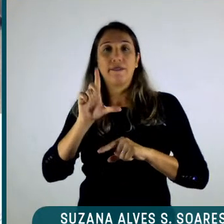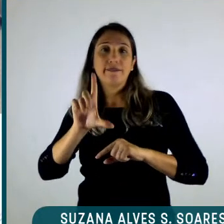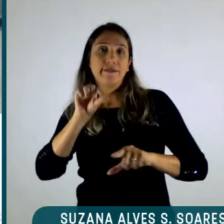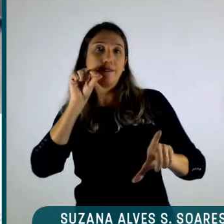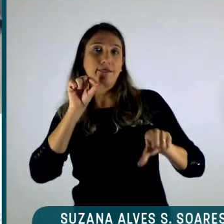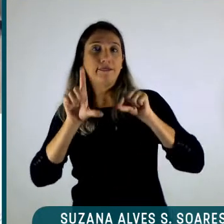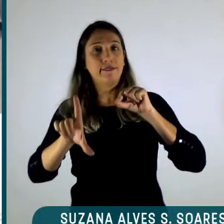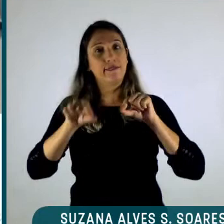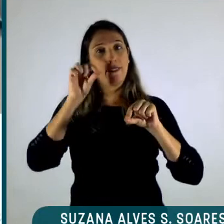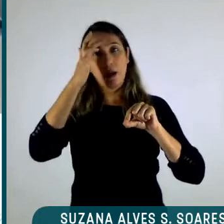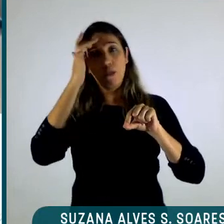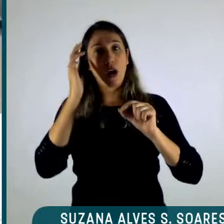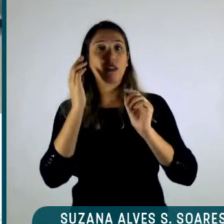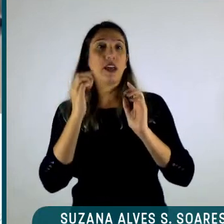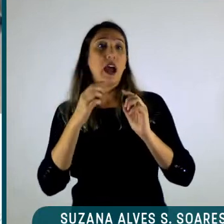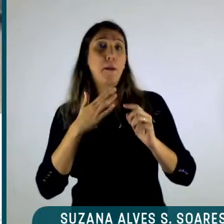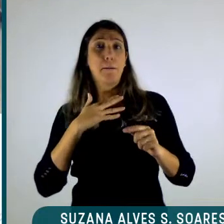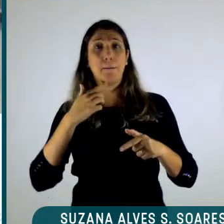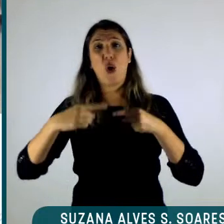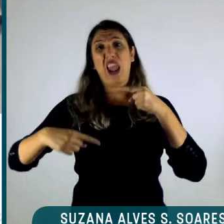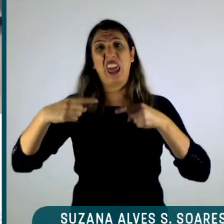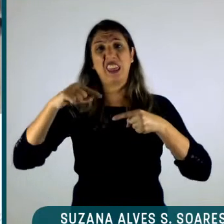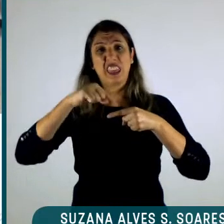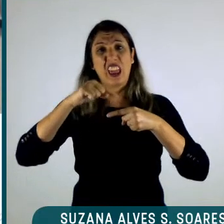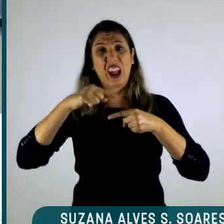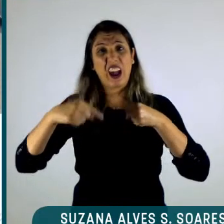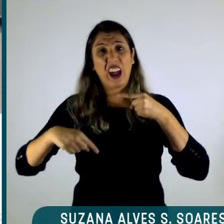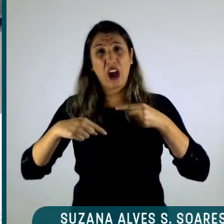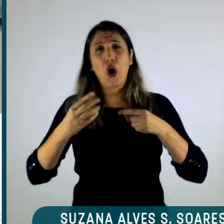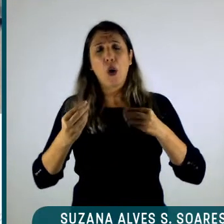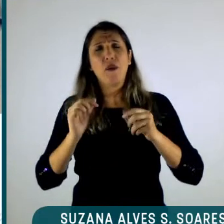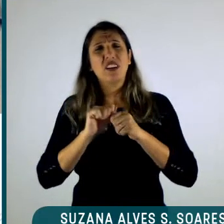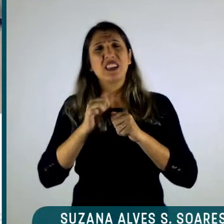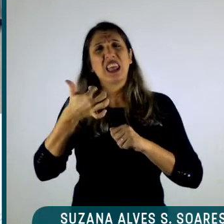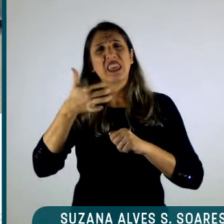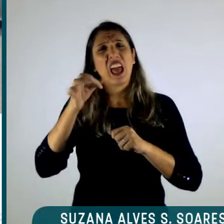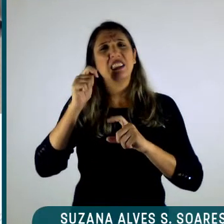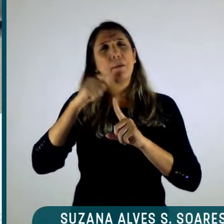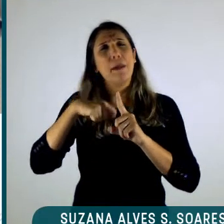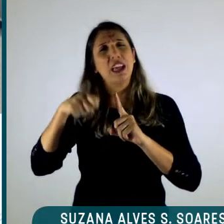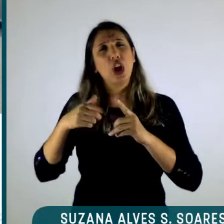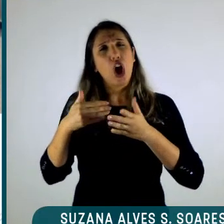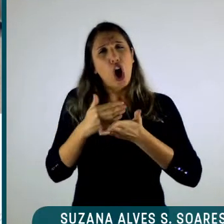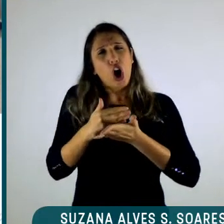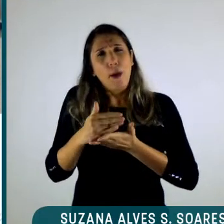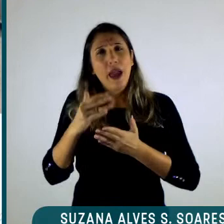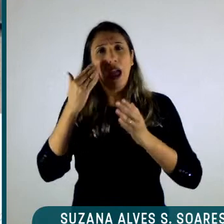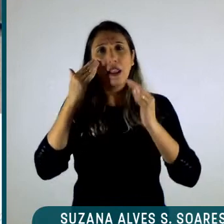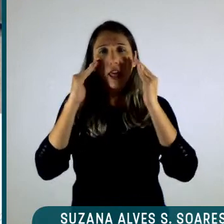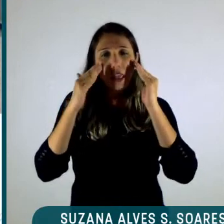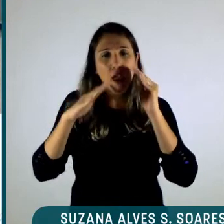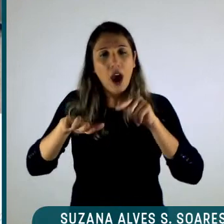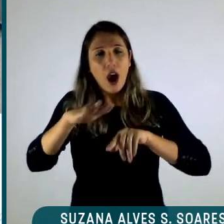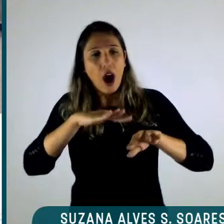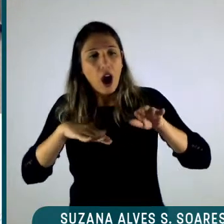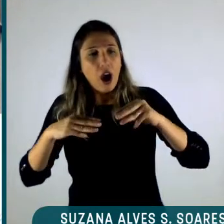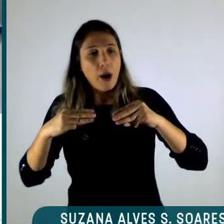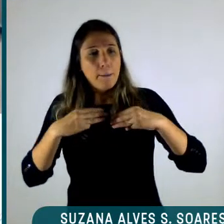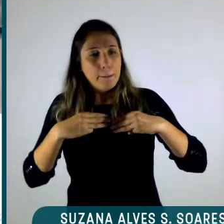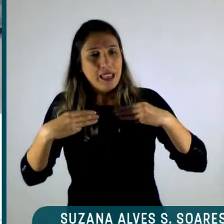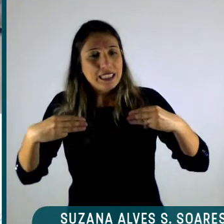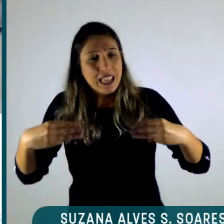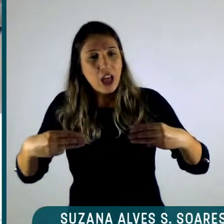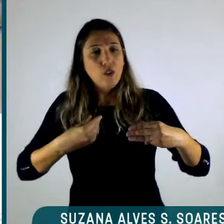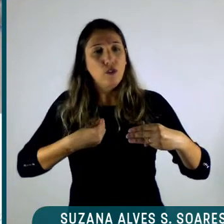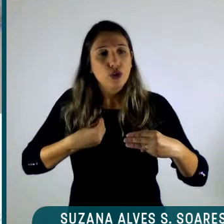because you choose those people with political criteria. And what can you do in 10 months? When you